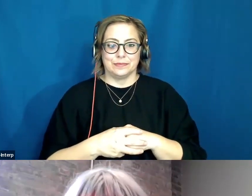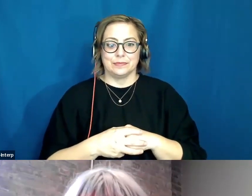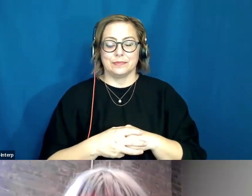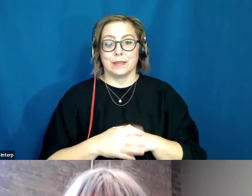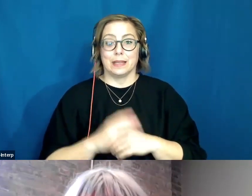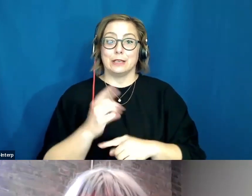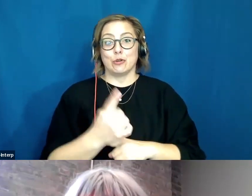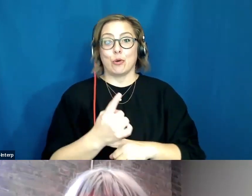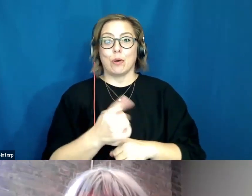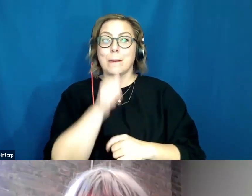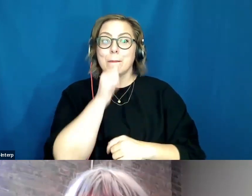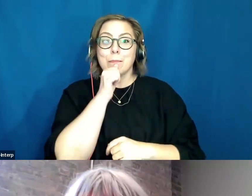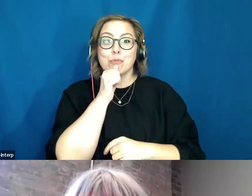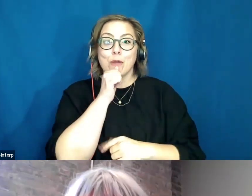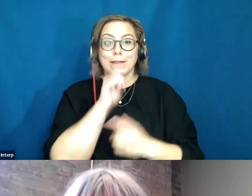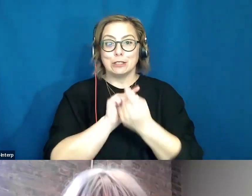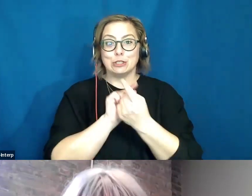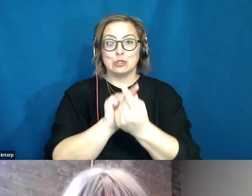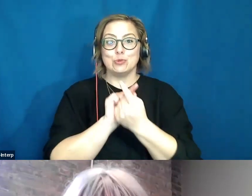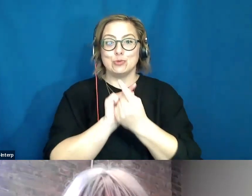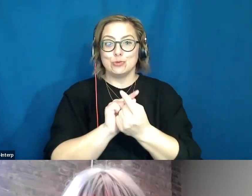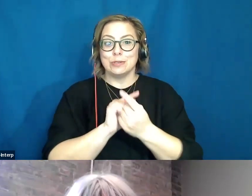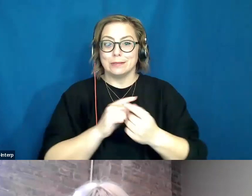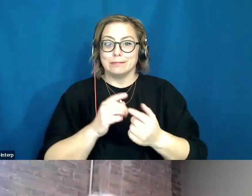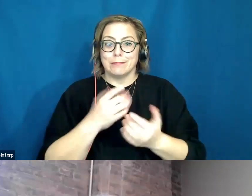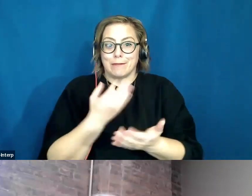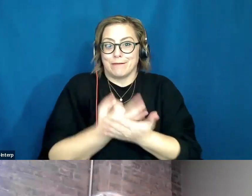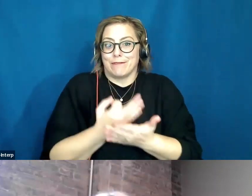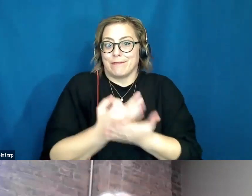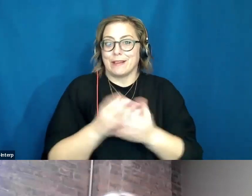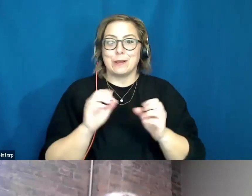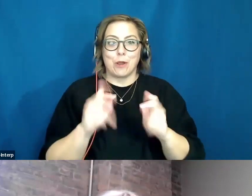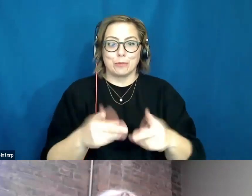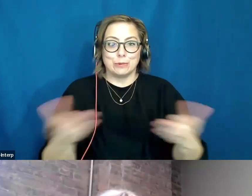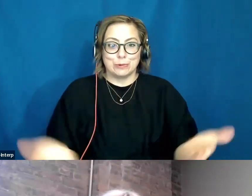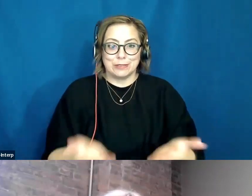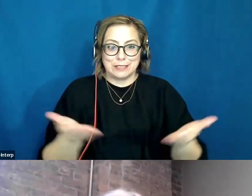your own private tutorial on funding opportunities available here.